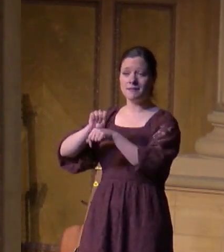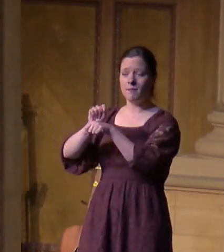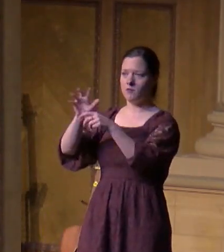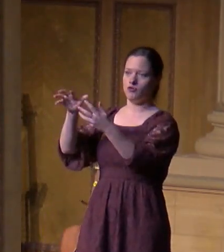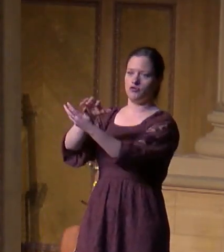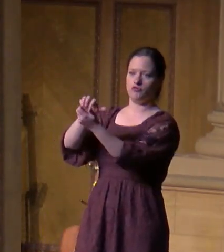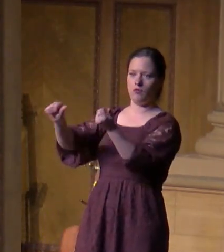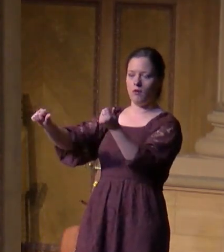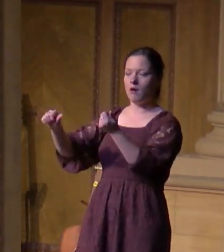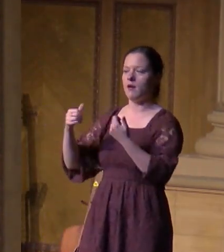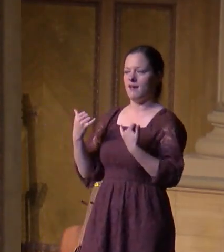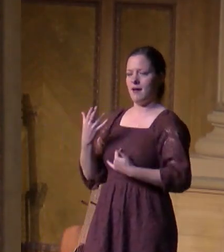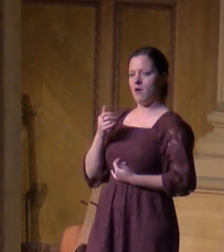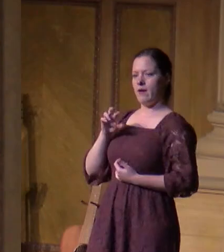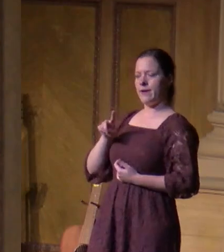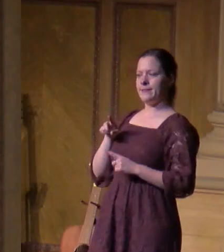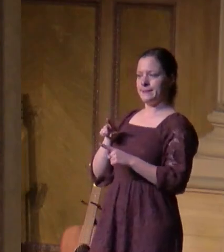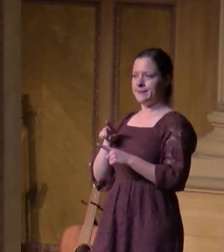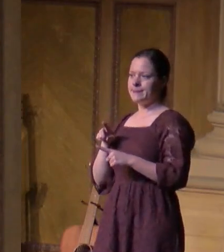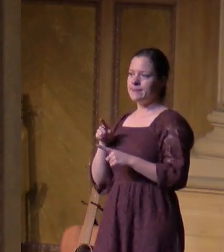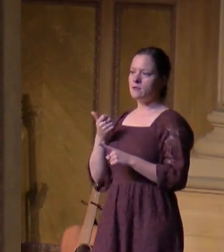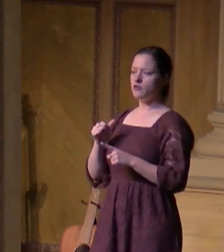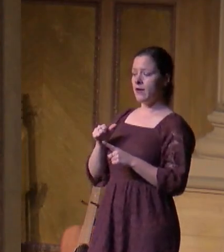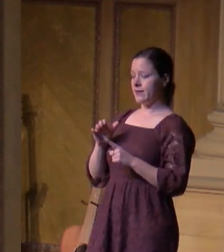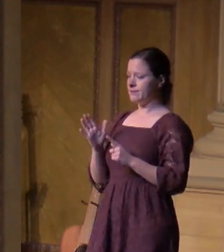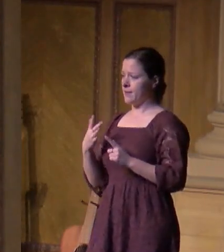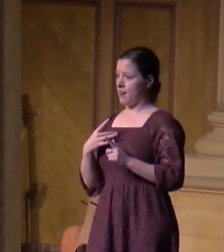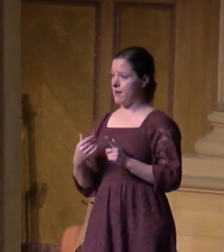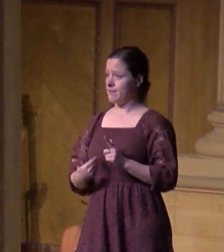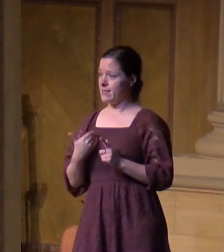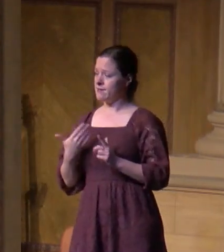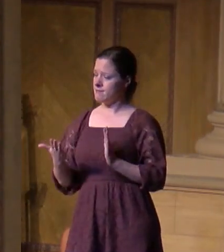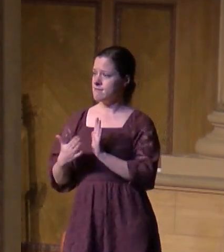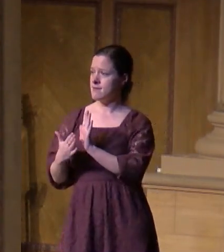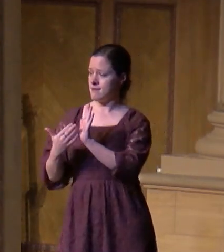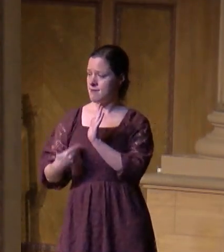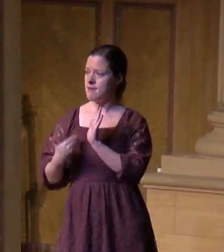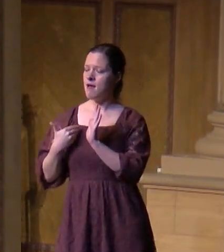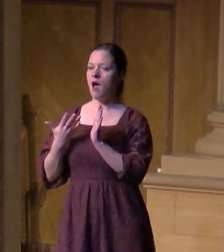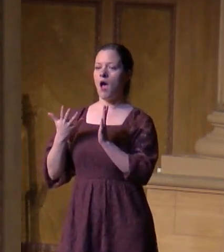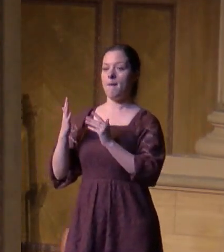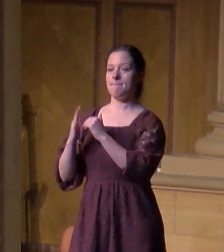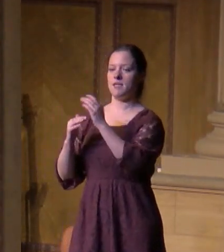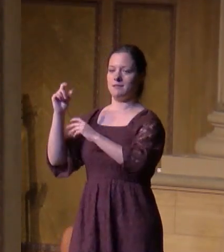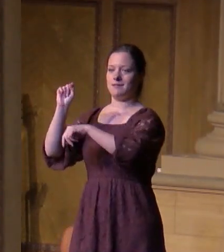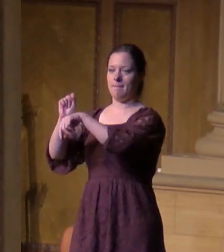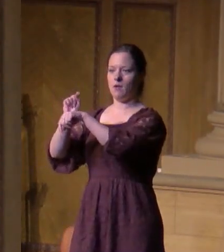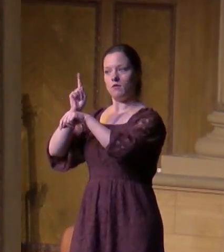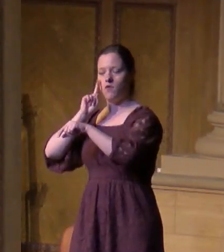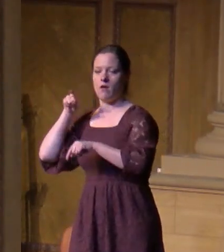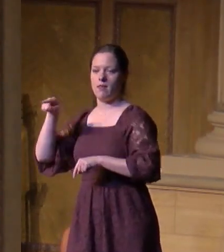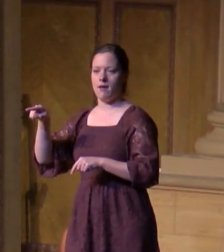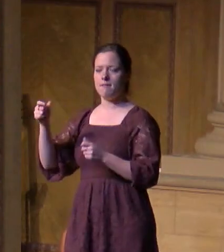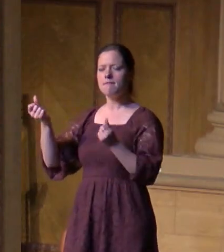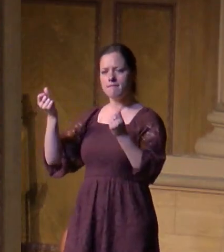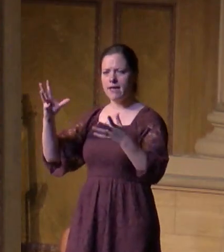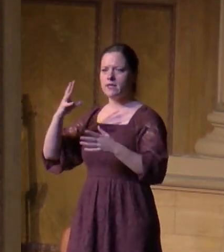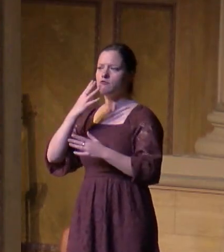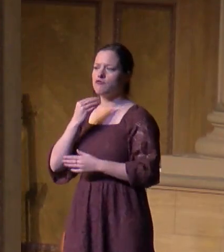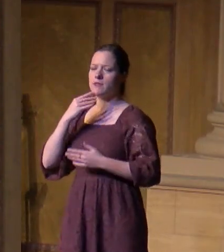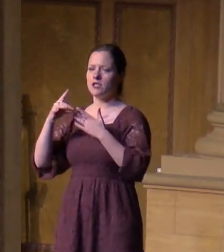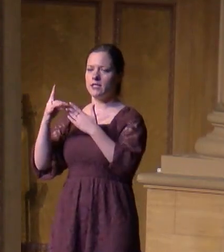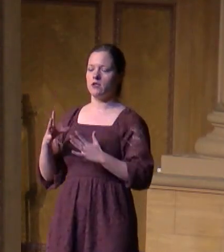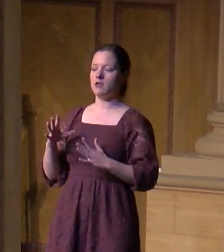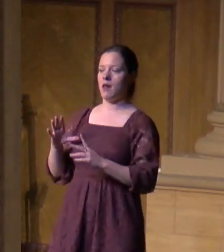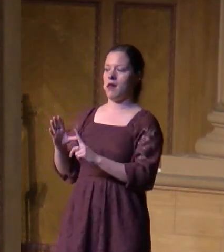So Herod to try to get on their good side came along and built a temple for them to worship in. And he got a bunch of Jewish leaders to be